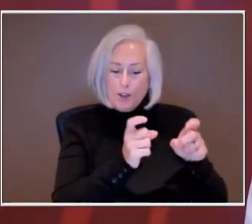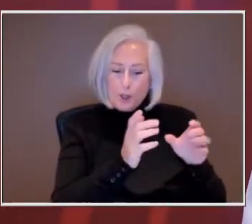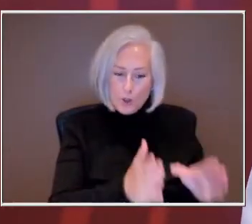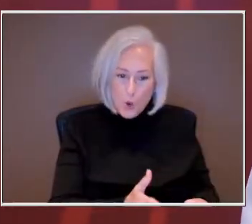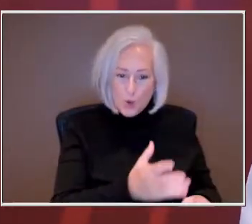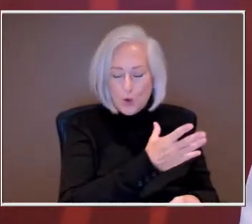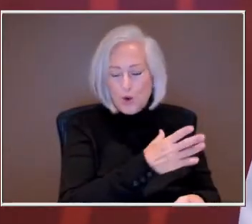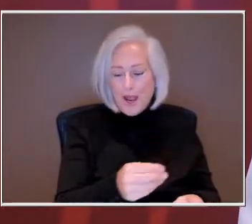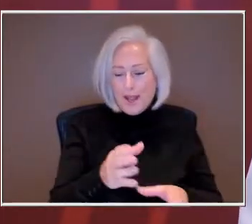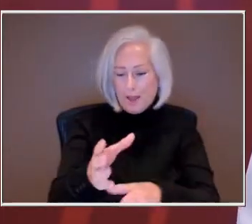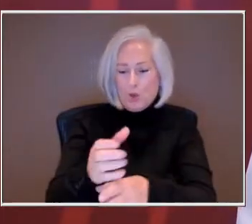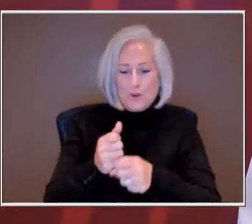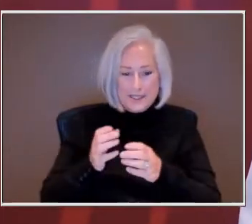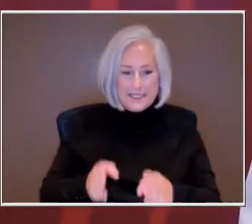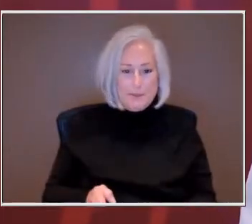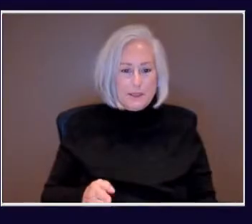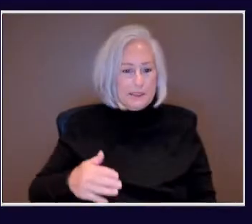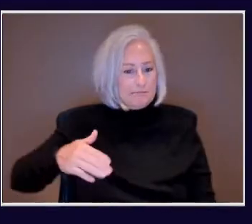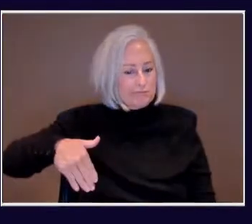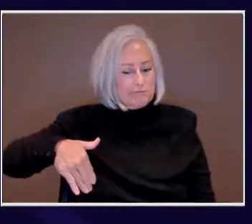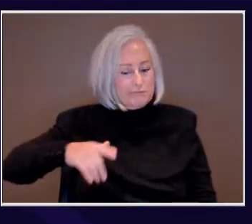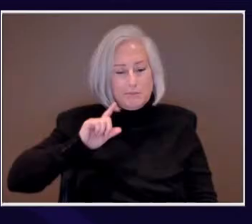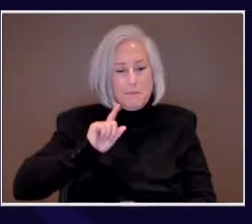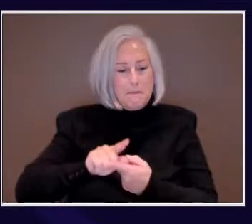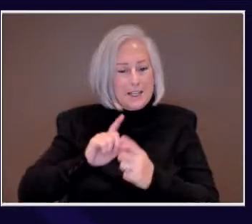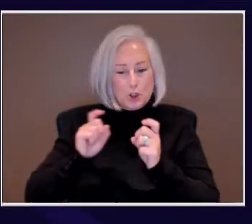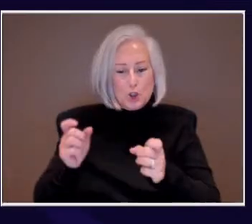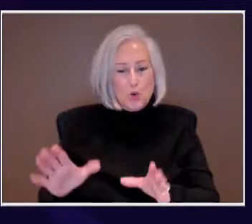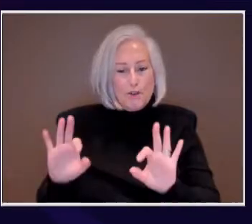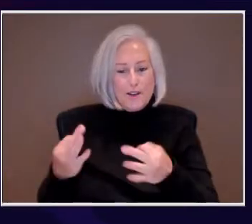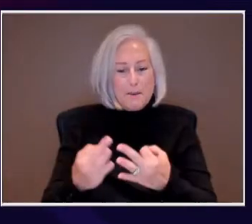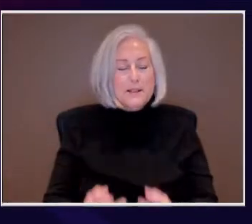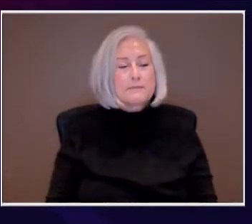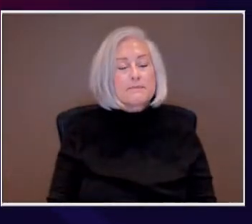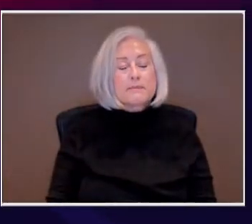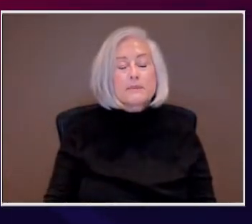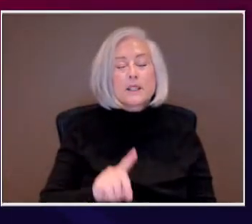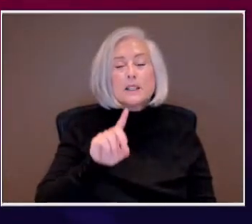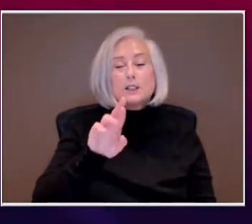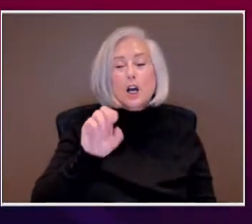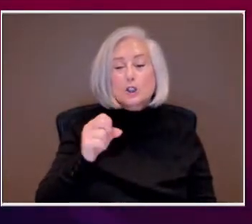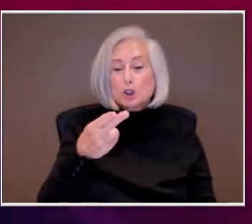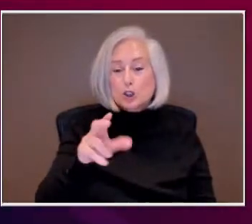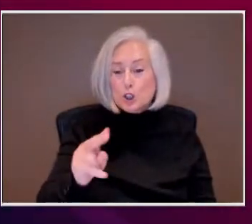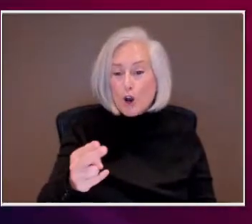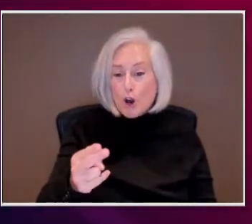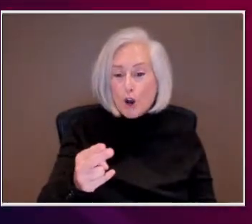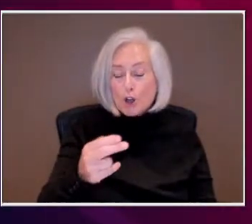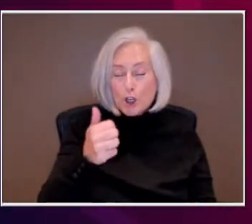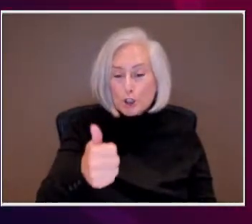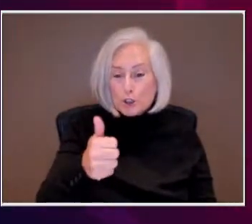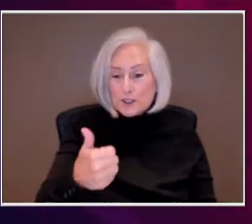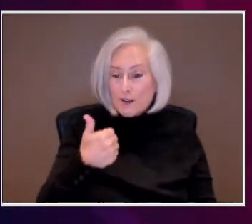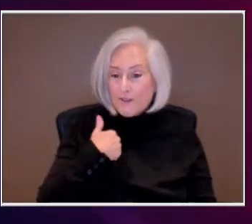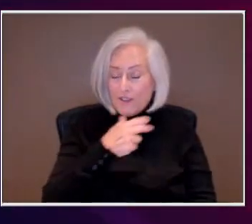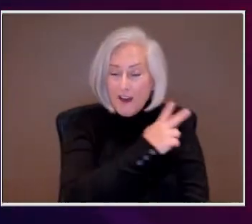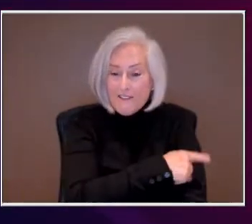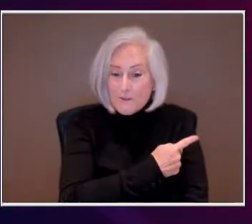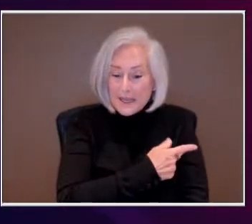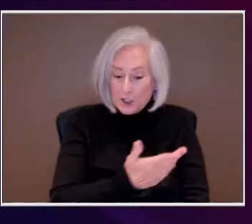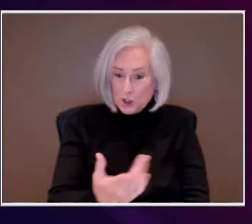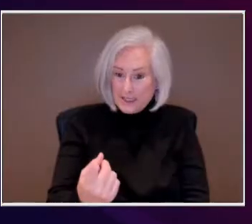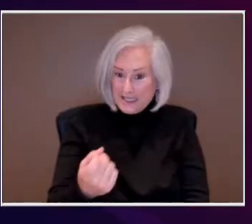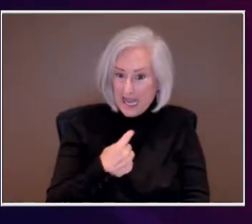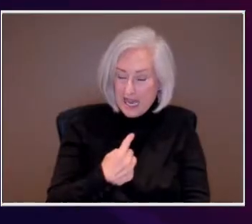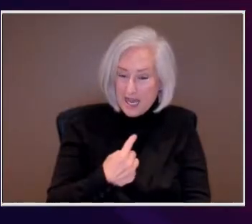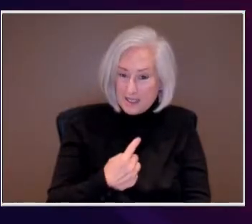met a donor family to date. So. Dr. Shaw, have you ever had patients ask you